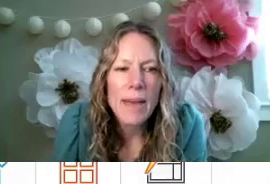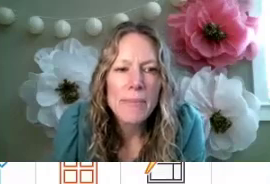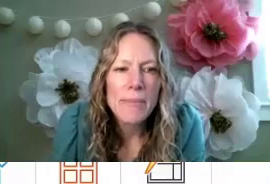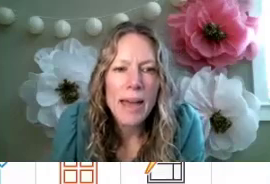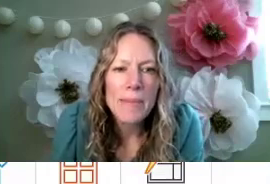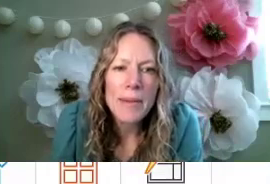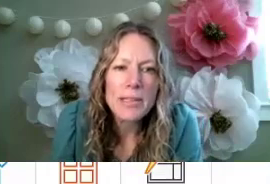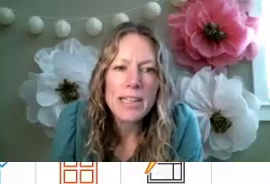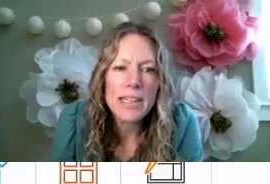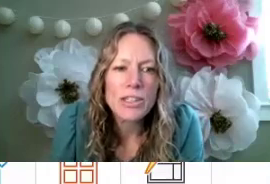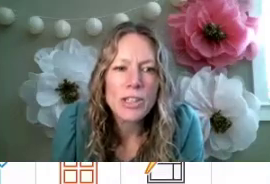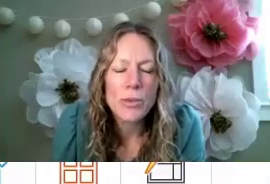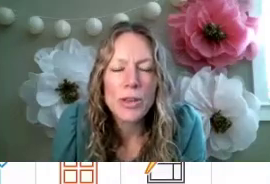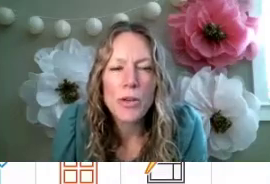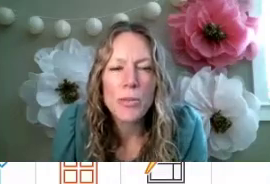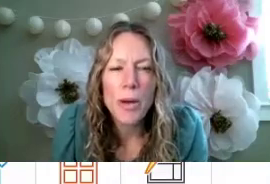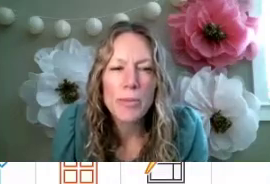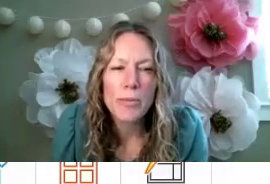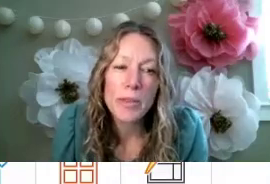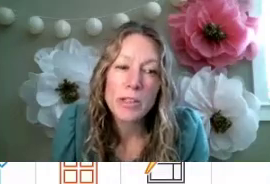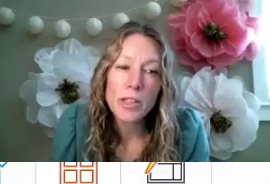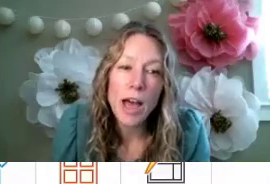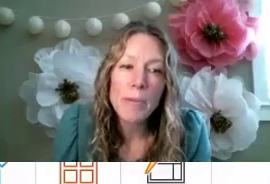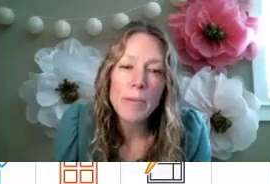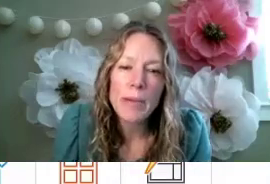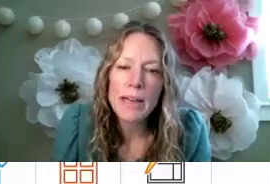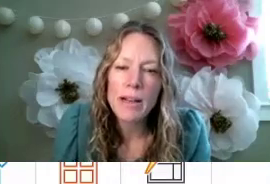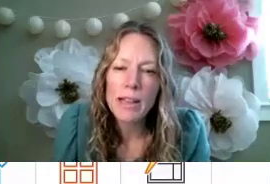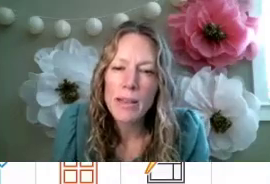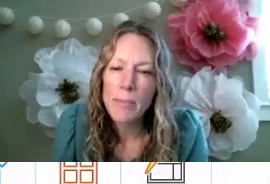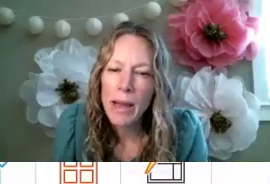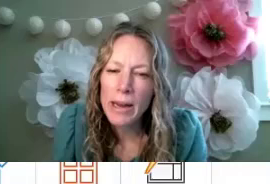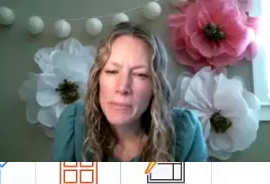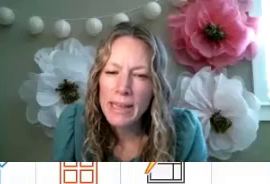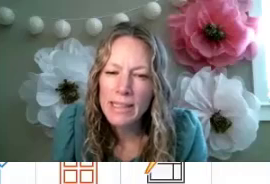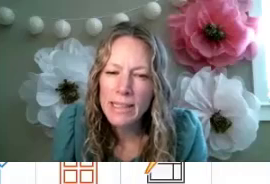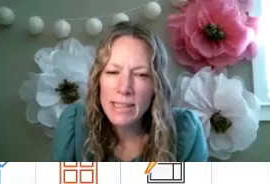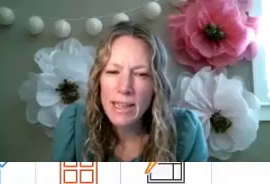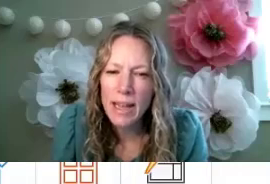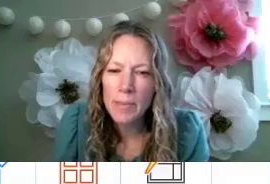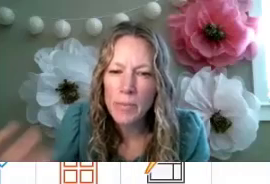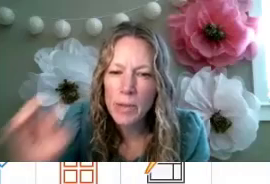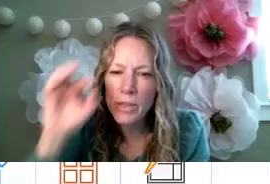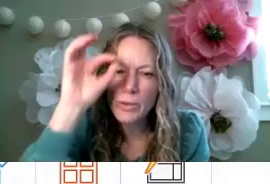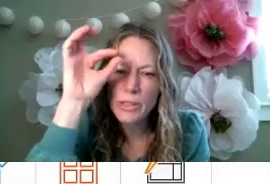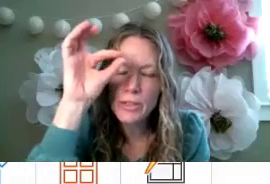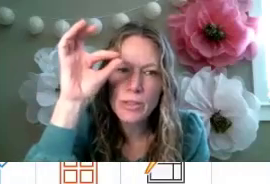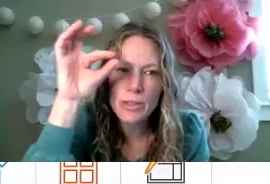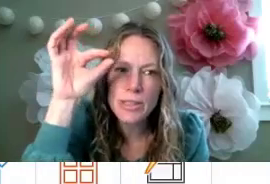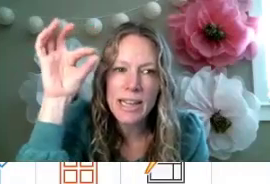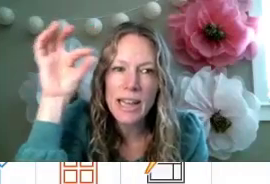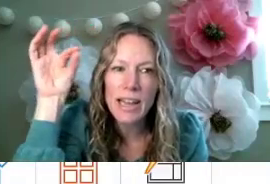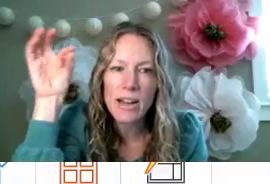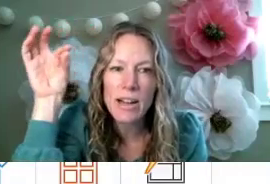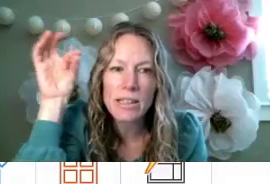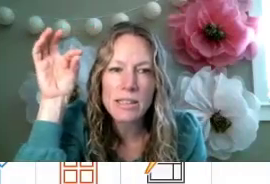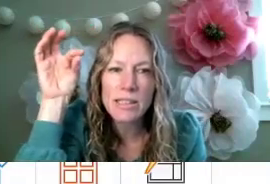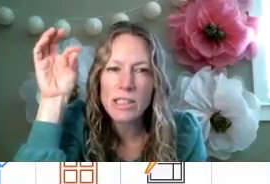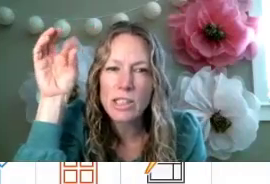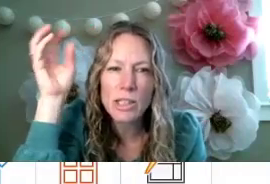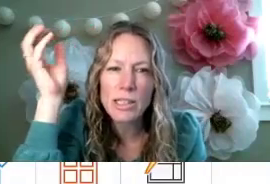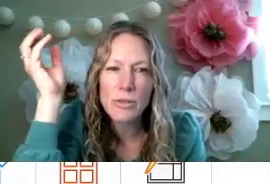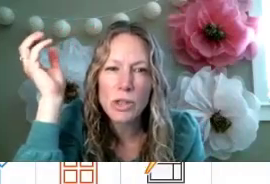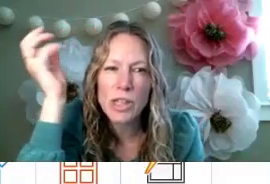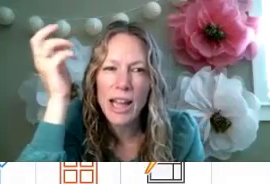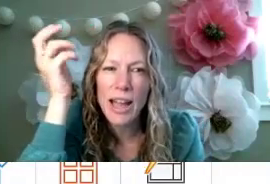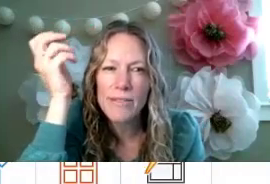because I'm able to insert with no problem from the top, but on the bottom, mine doesn't come with those little tiny icons.